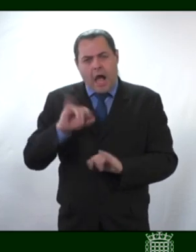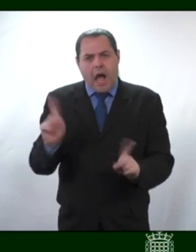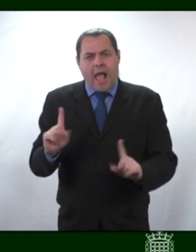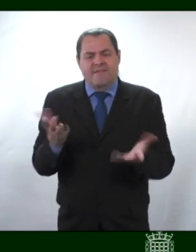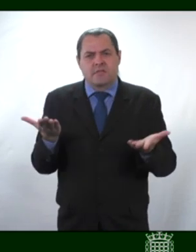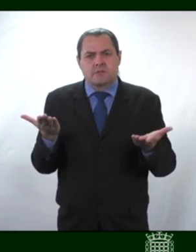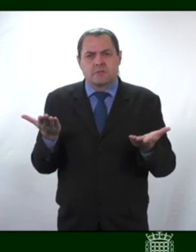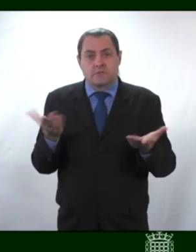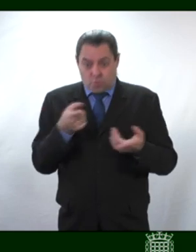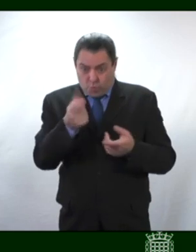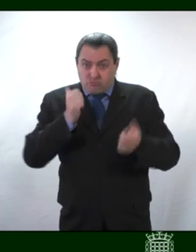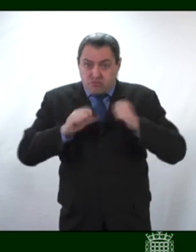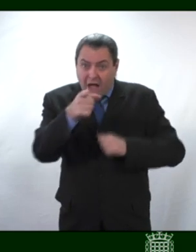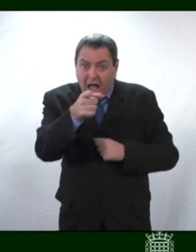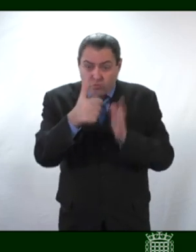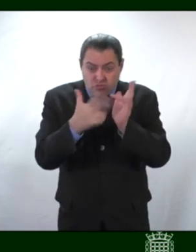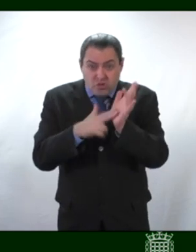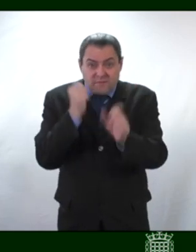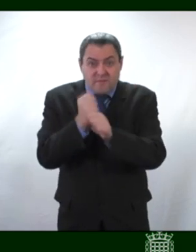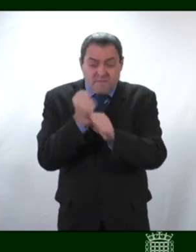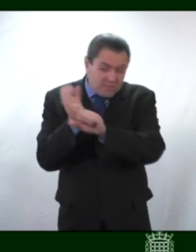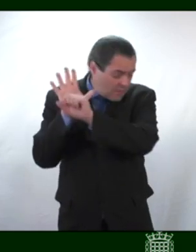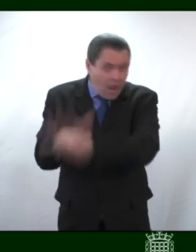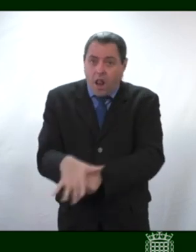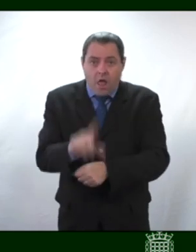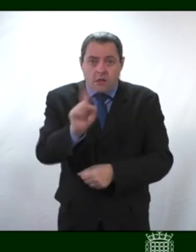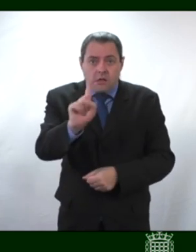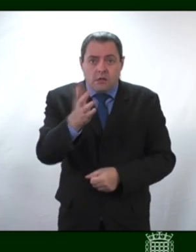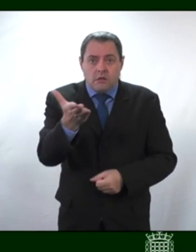he proud to be a member of this government?